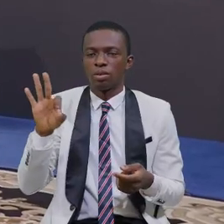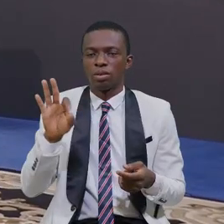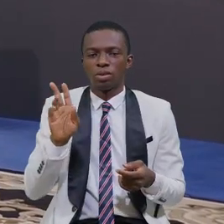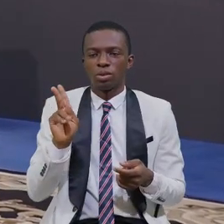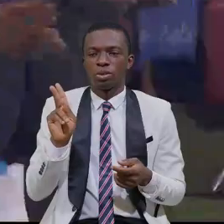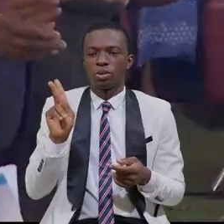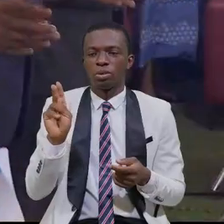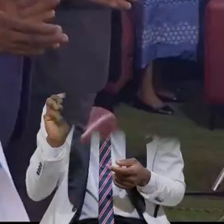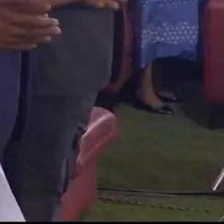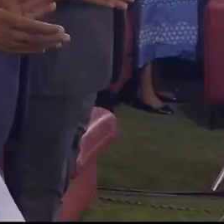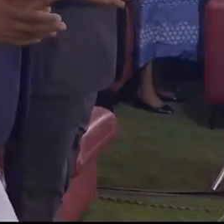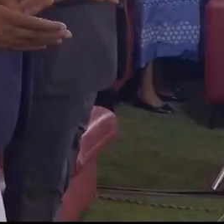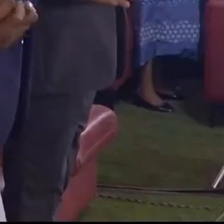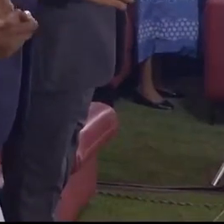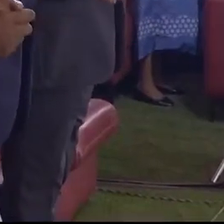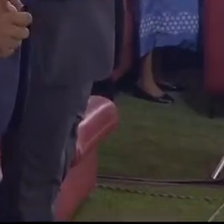Welcome, sir. Thank you, Bishop.